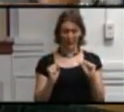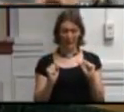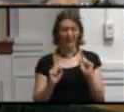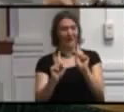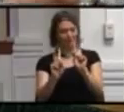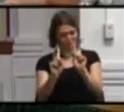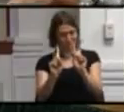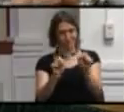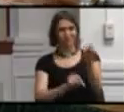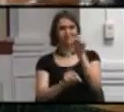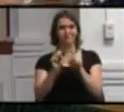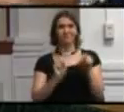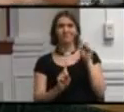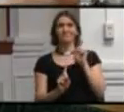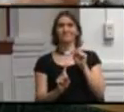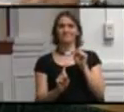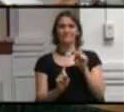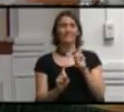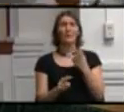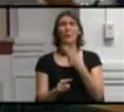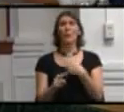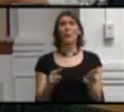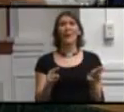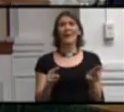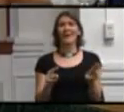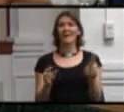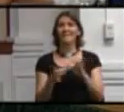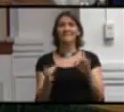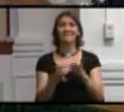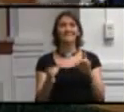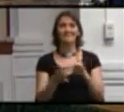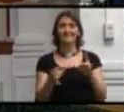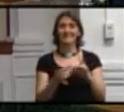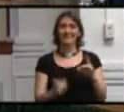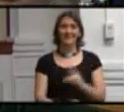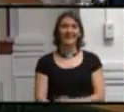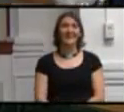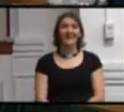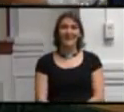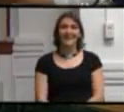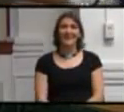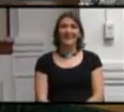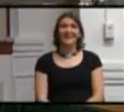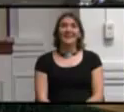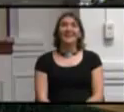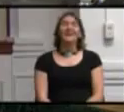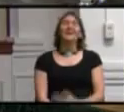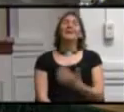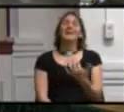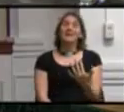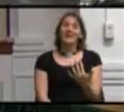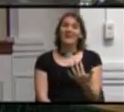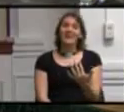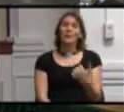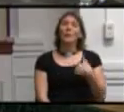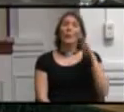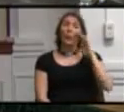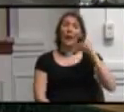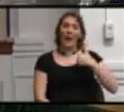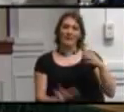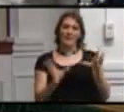7:35, I just want to note that we want to have a goal-setting